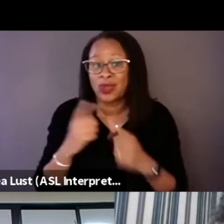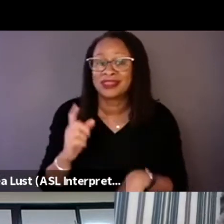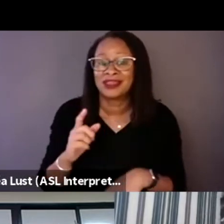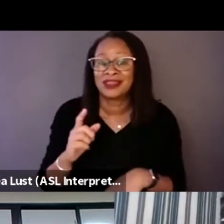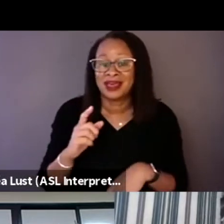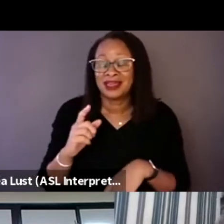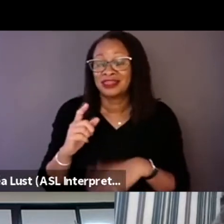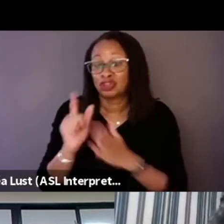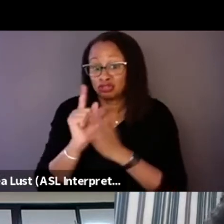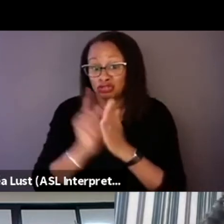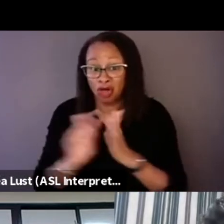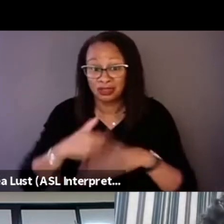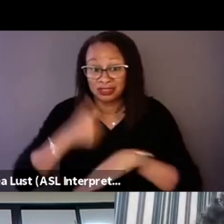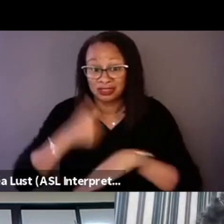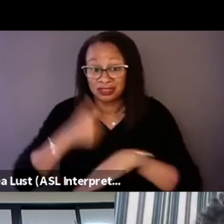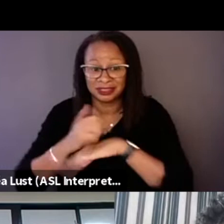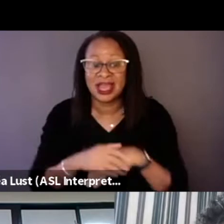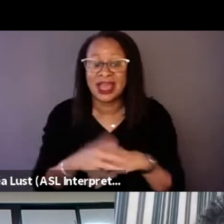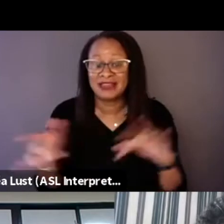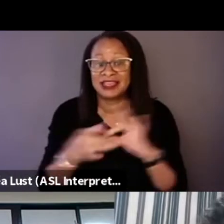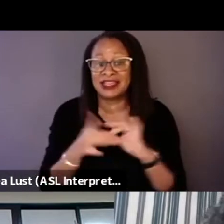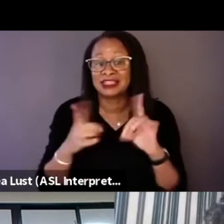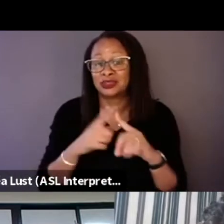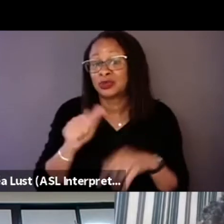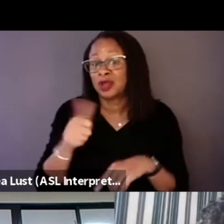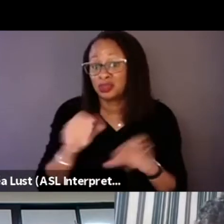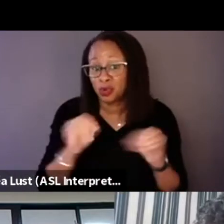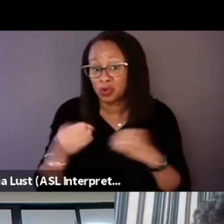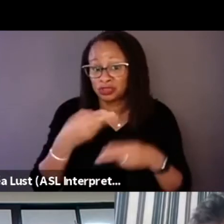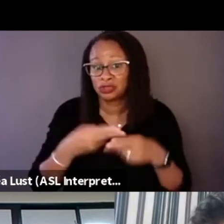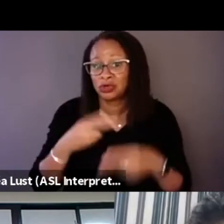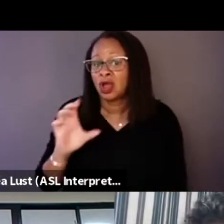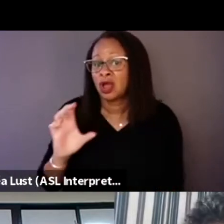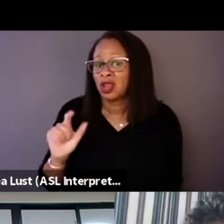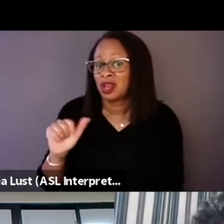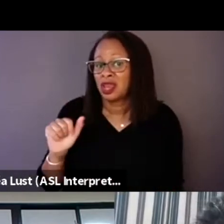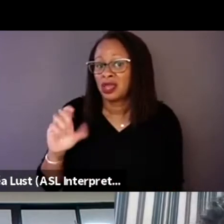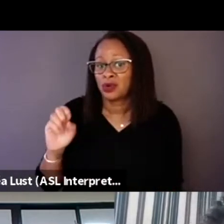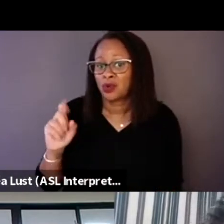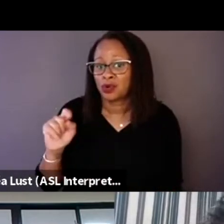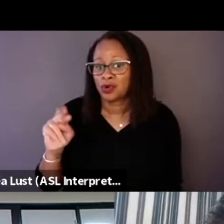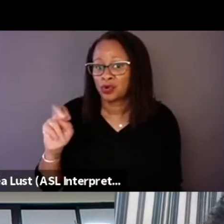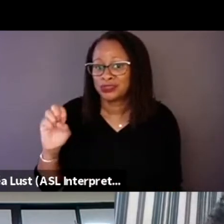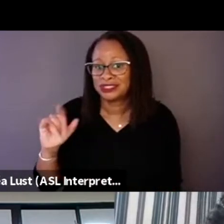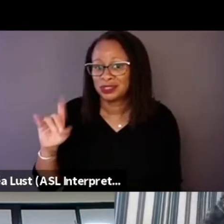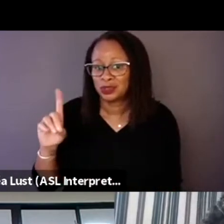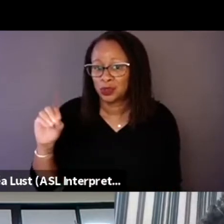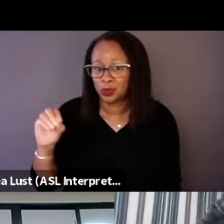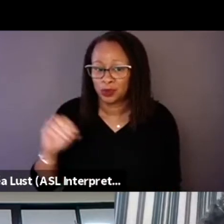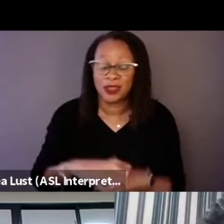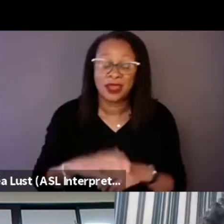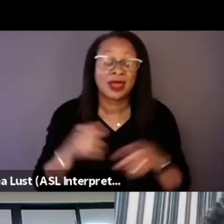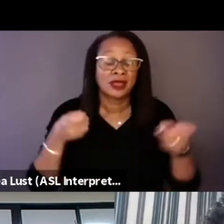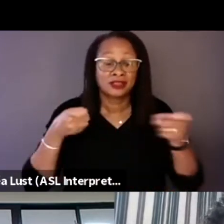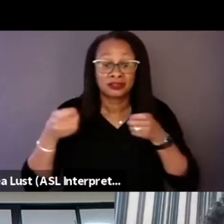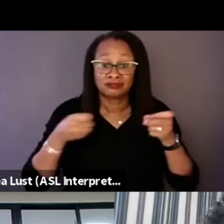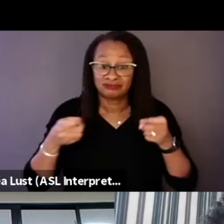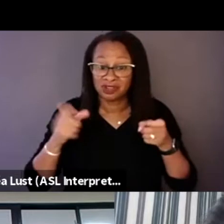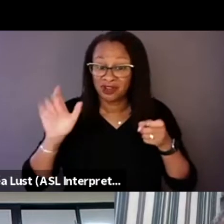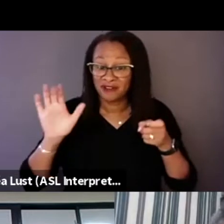to an organization called Reconocido. And the director of that